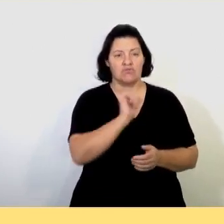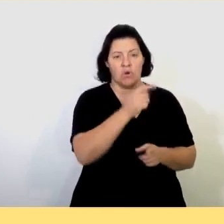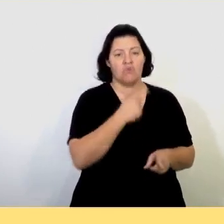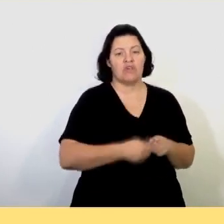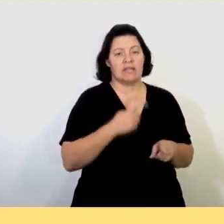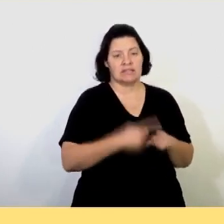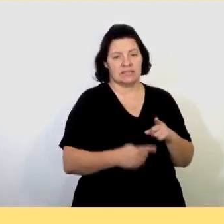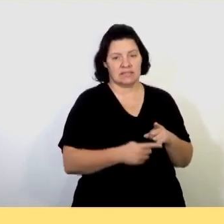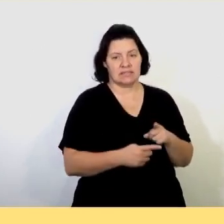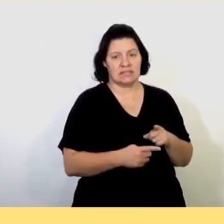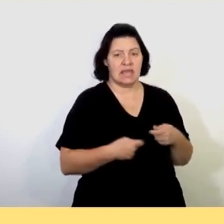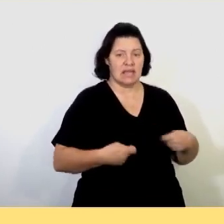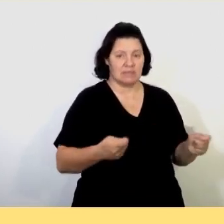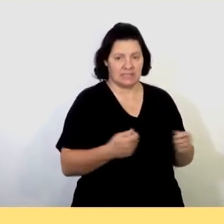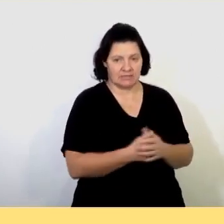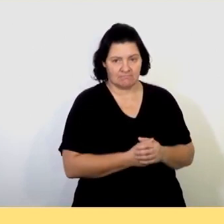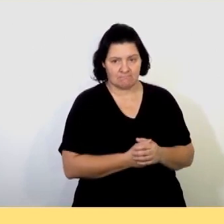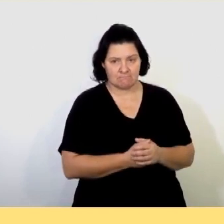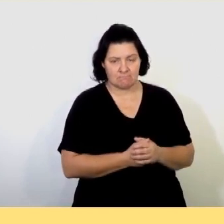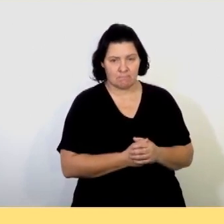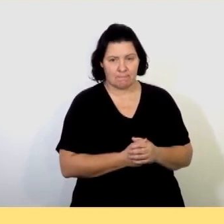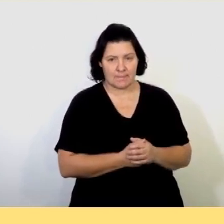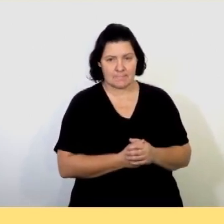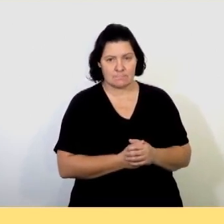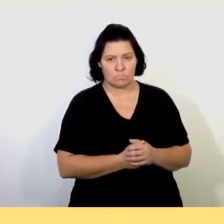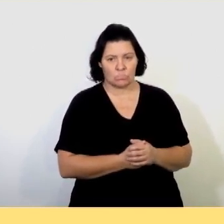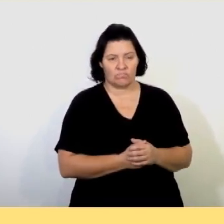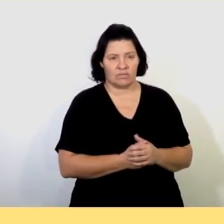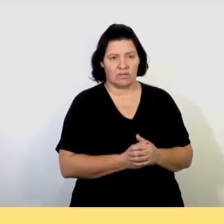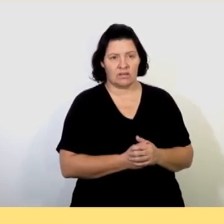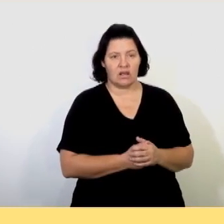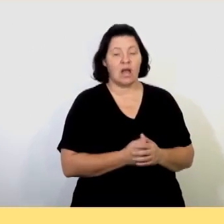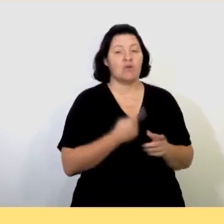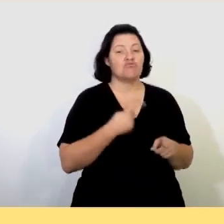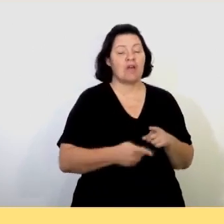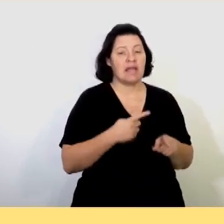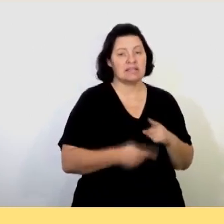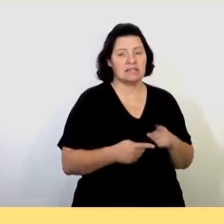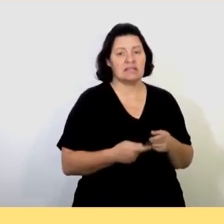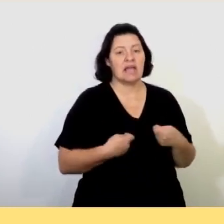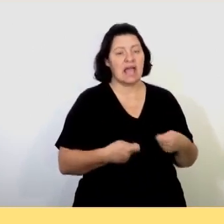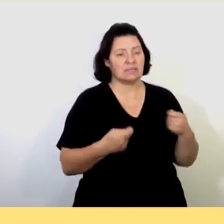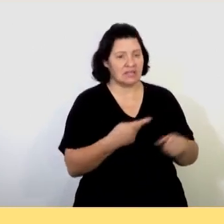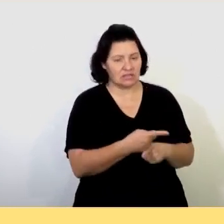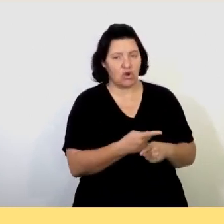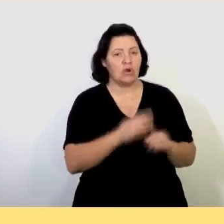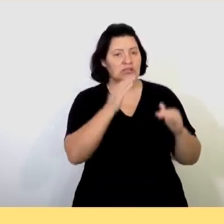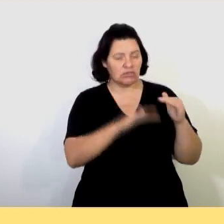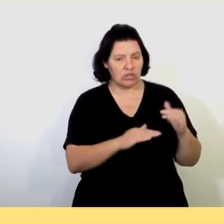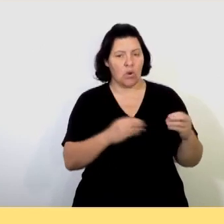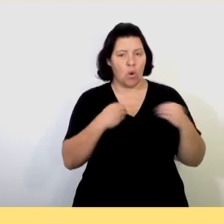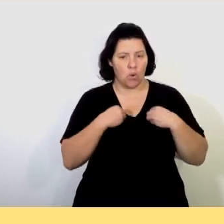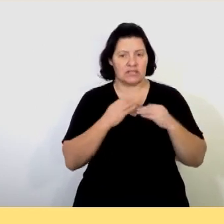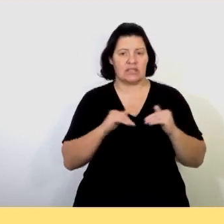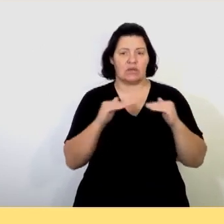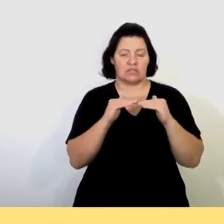your rent expense. It is your rent expense. And rent is an expense, so it